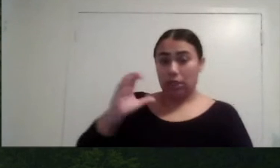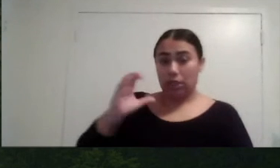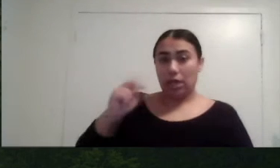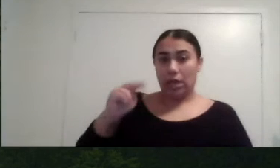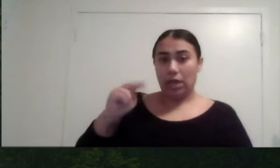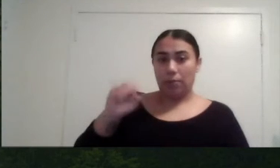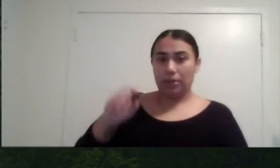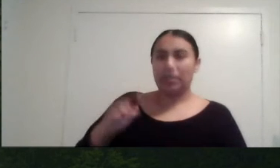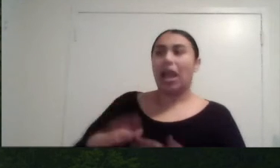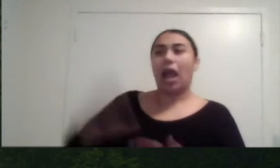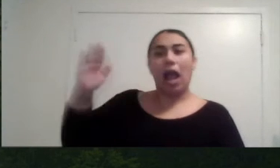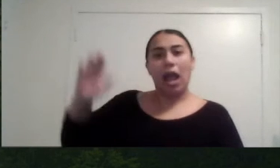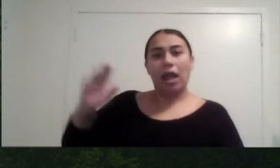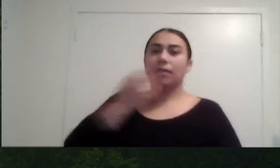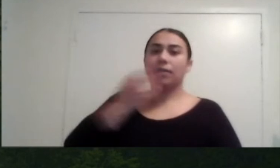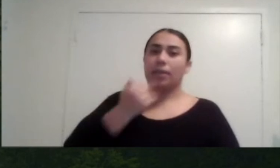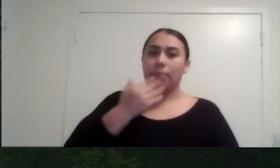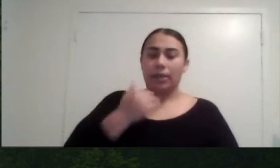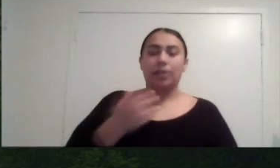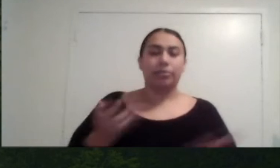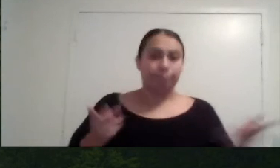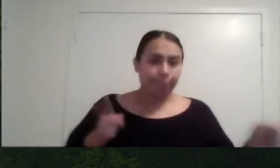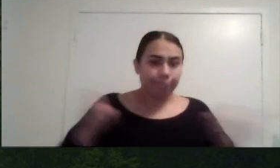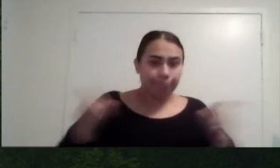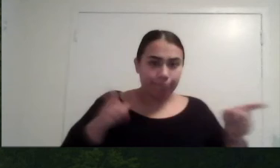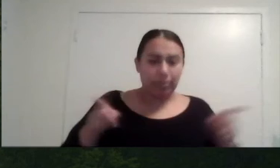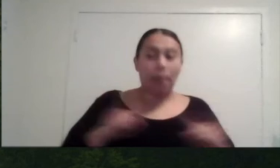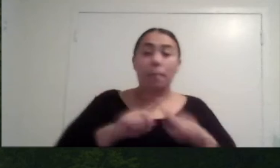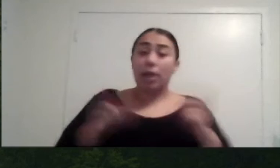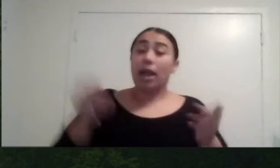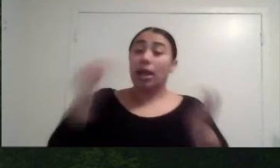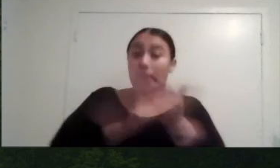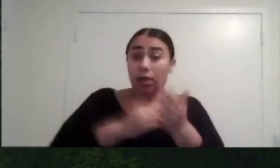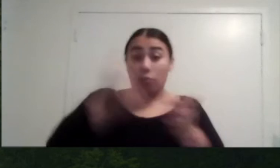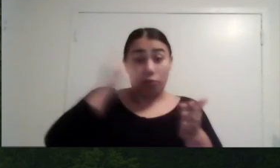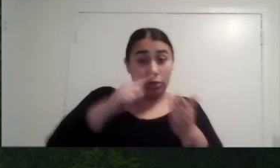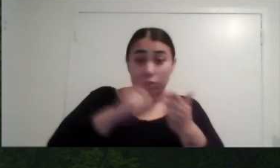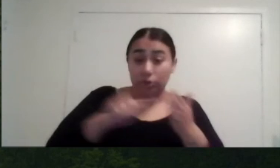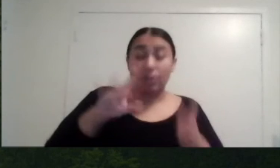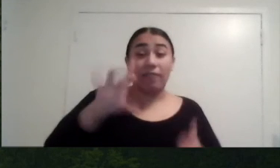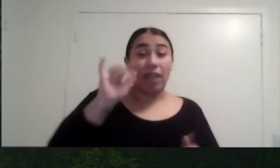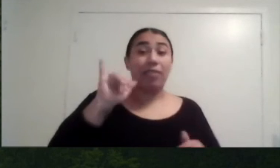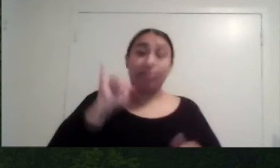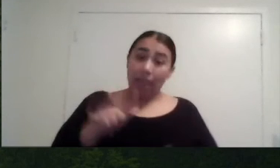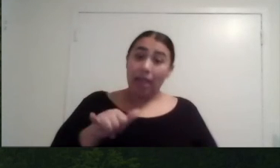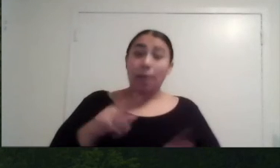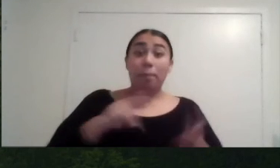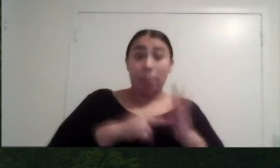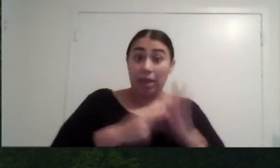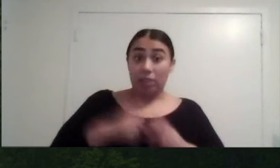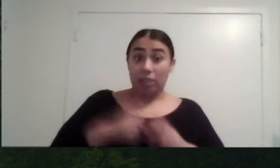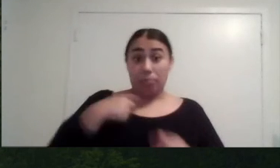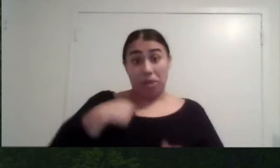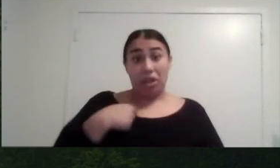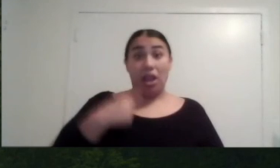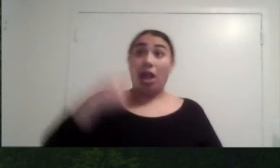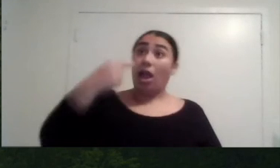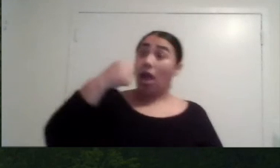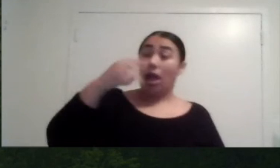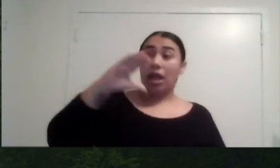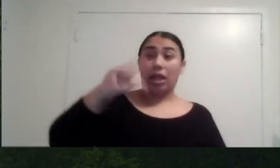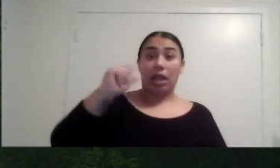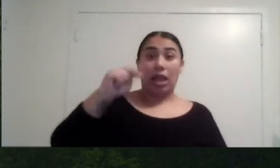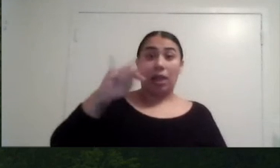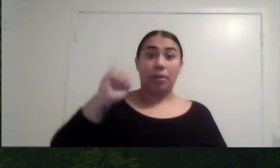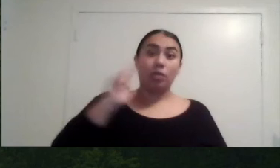CBD and other cannabinoids could help alleviate the symptoms and damage done by diabetes, such as